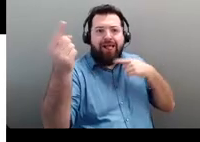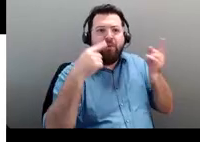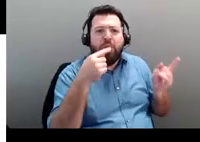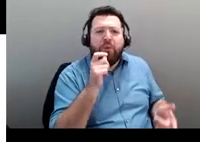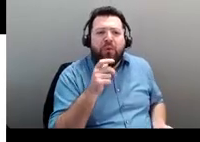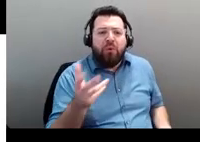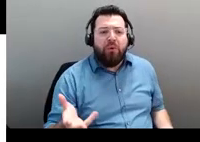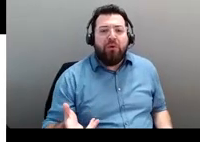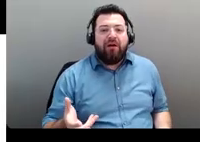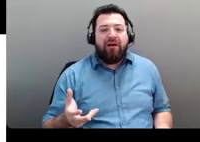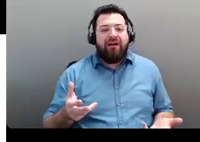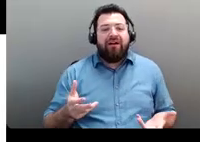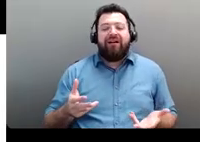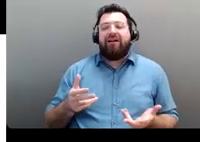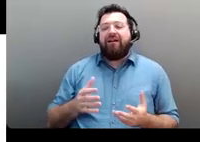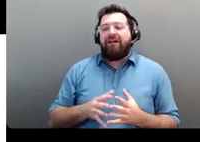there's always